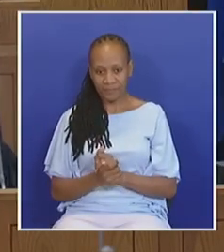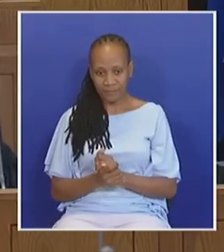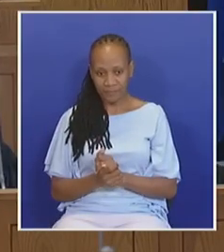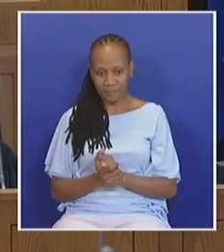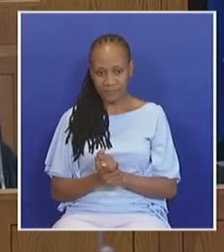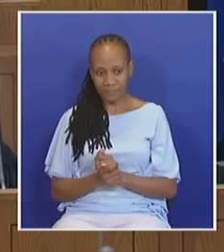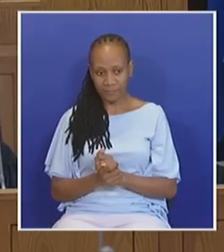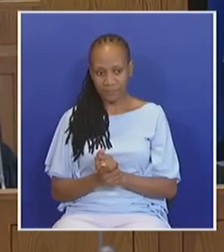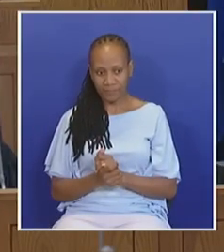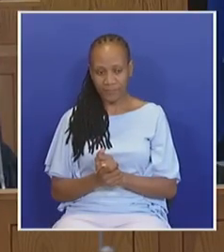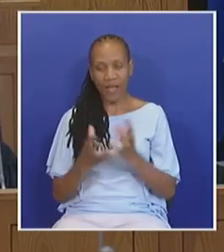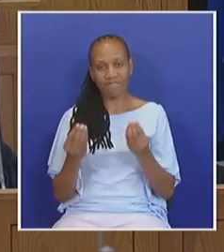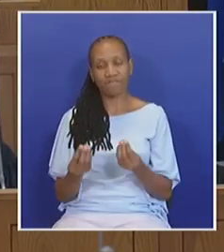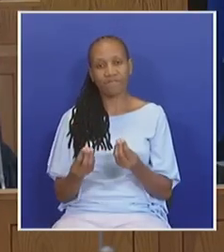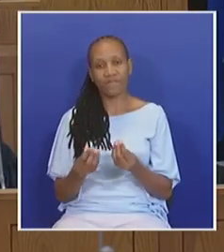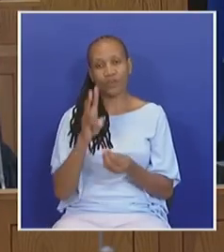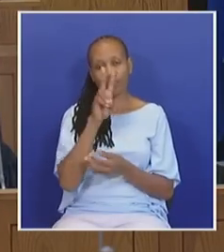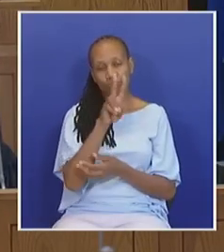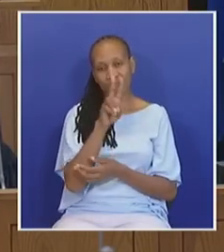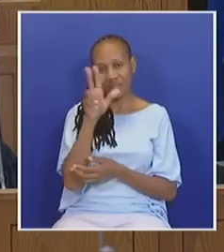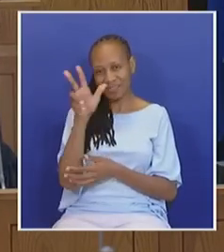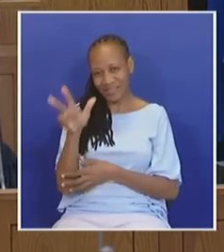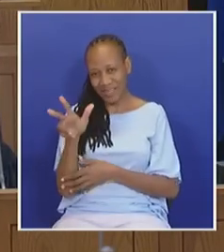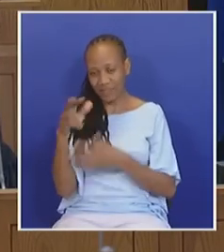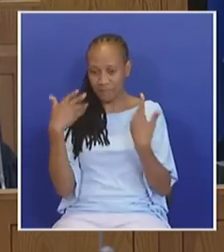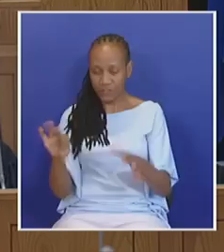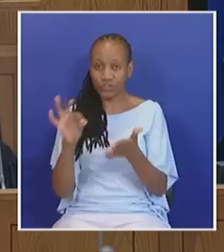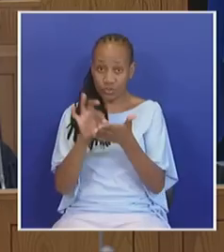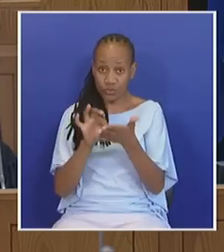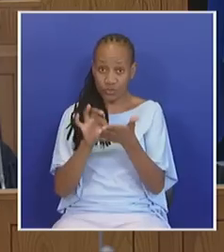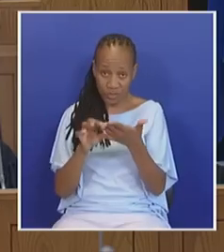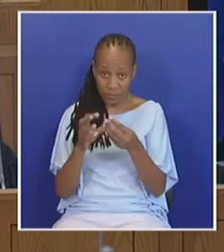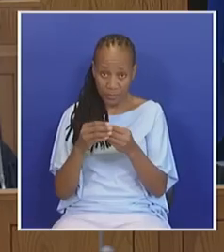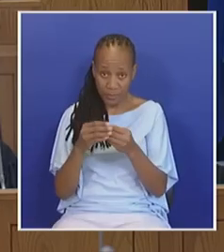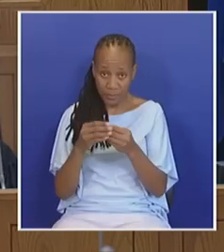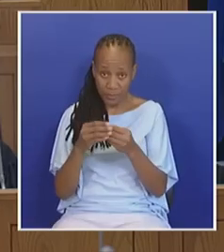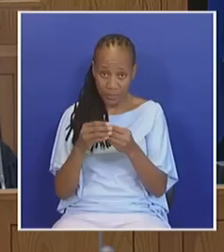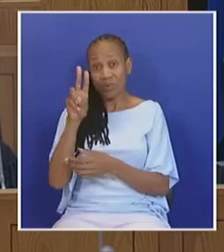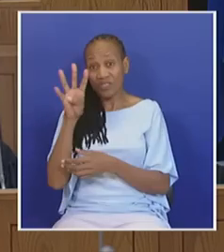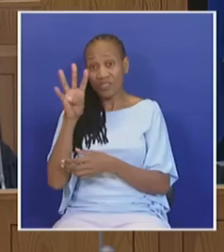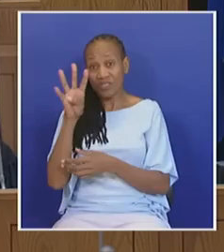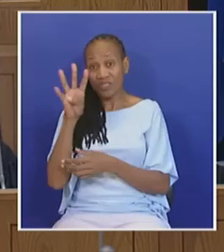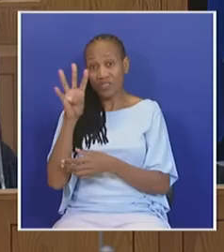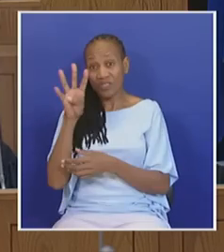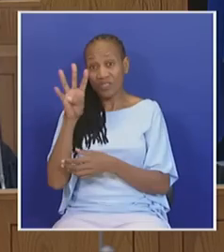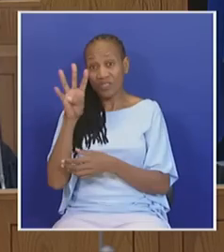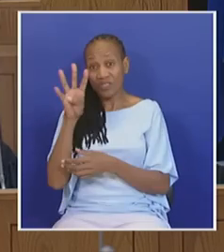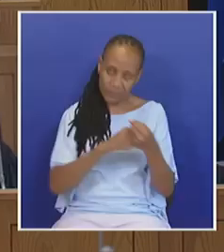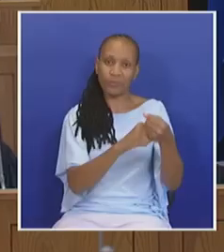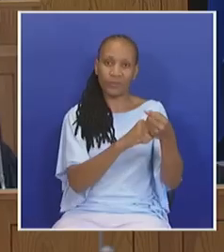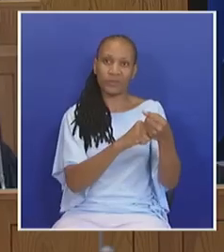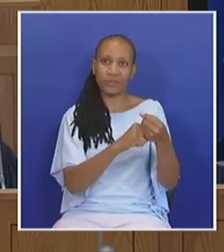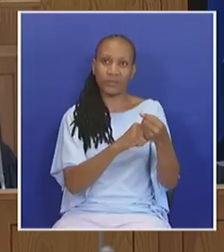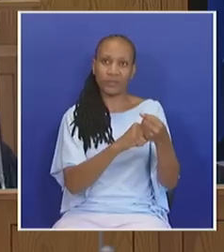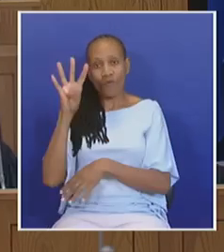we have 28 members who have voted. 24 members have voted in favor.